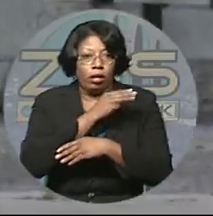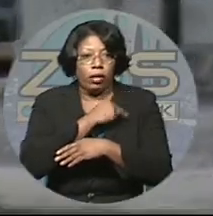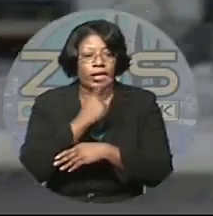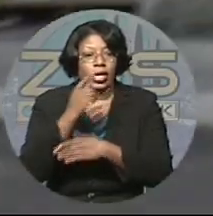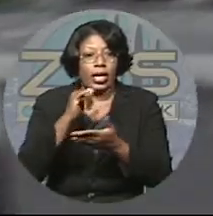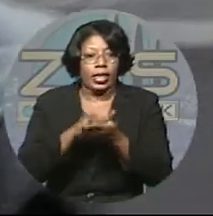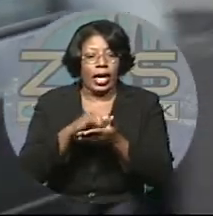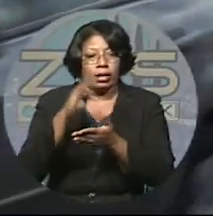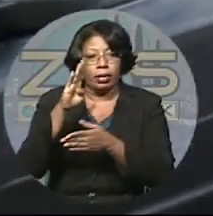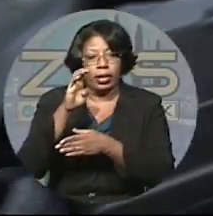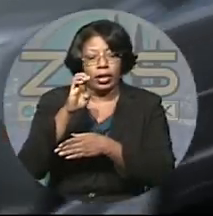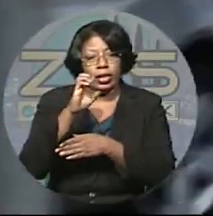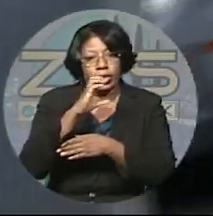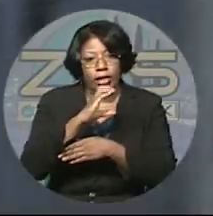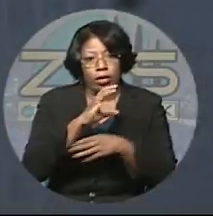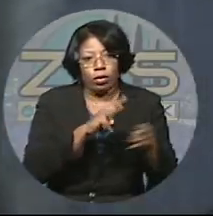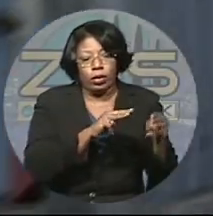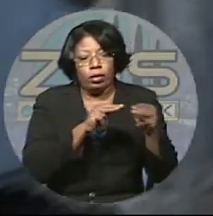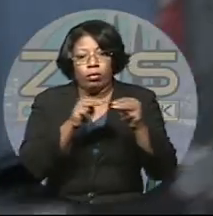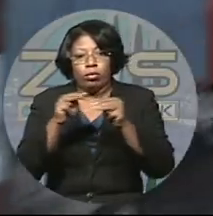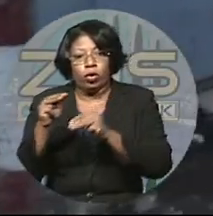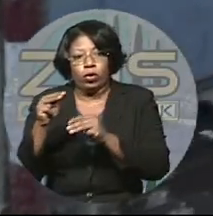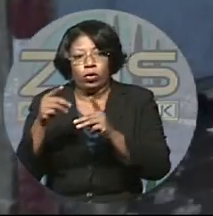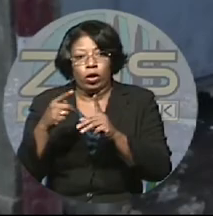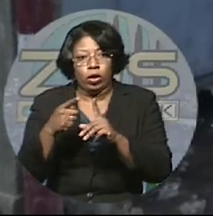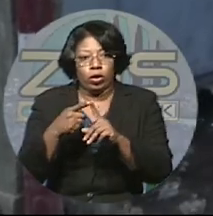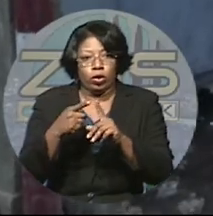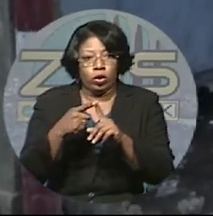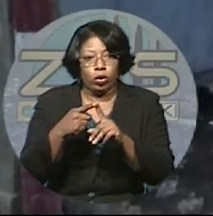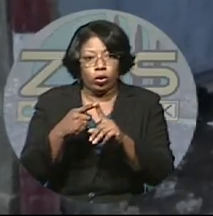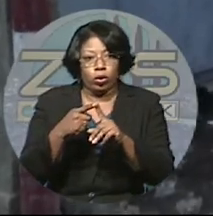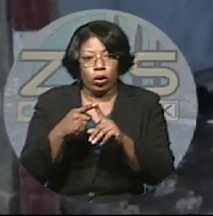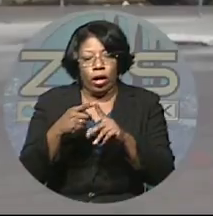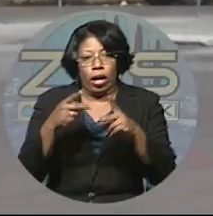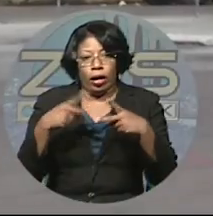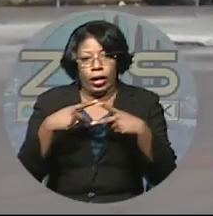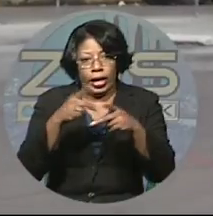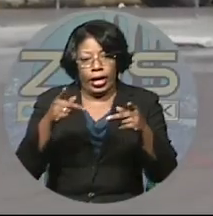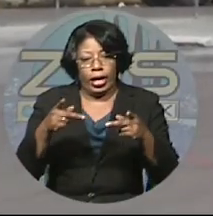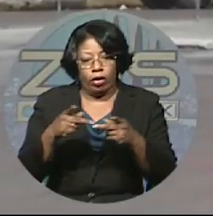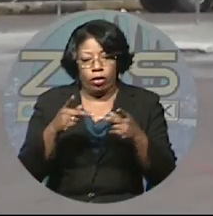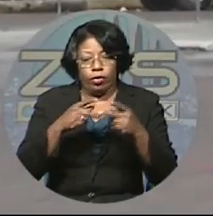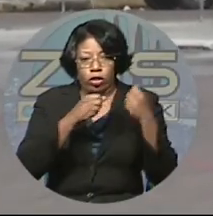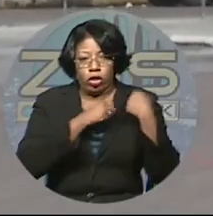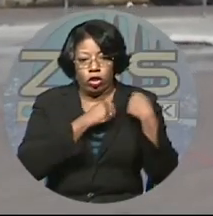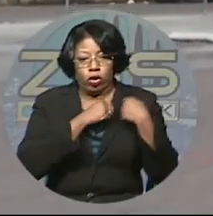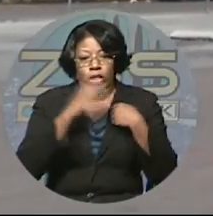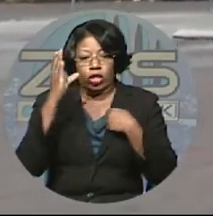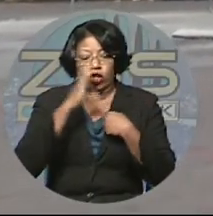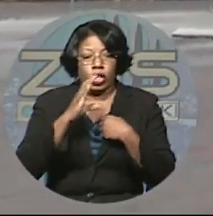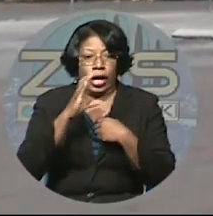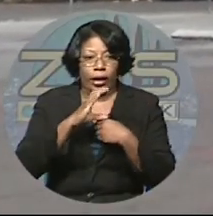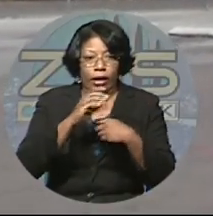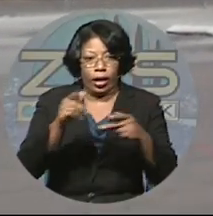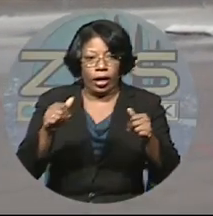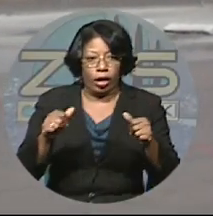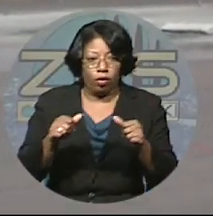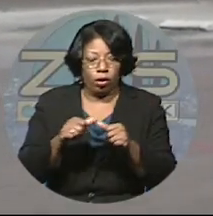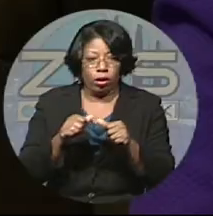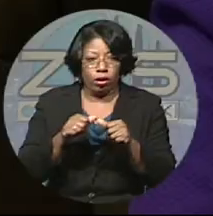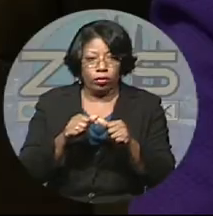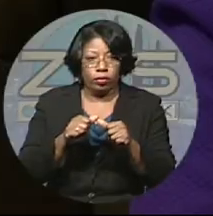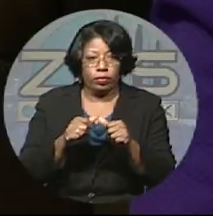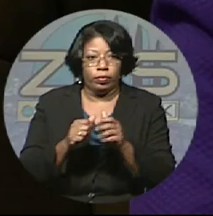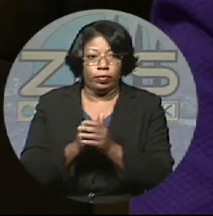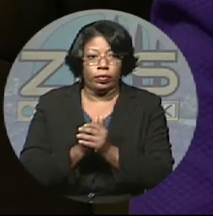says BEC's transformer will be relocated to establish security checkpoints. The police station is now open 24 hours as